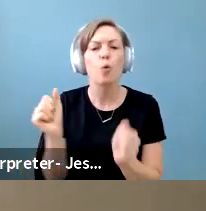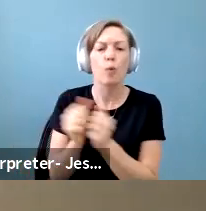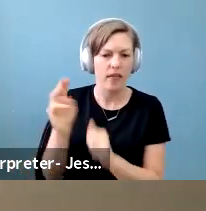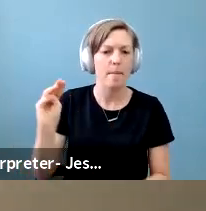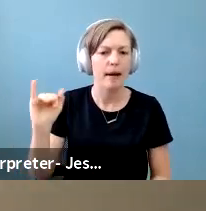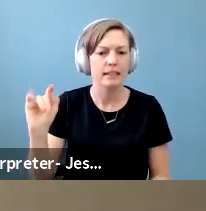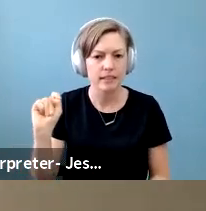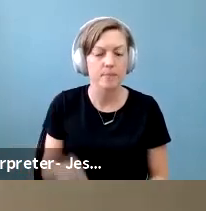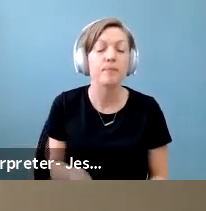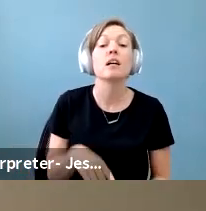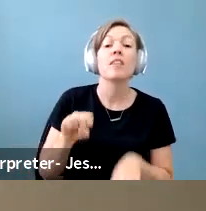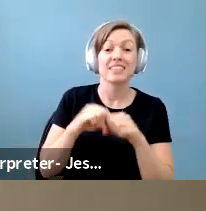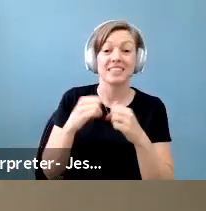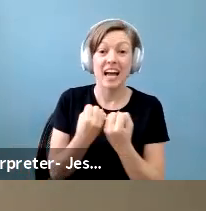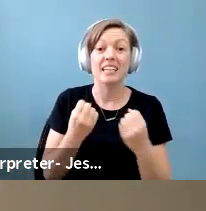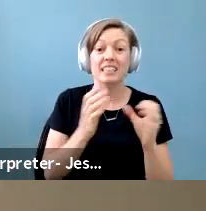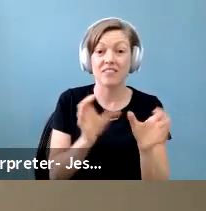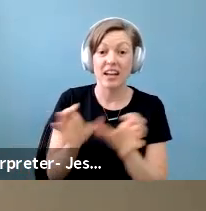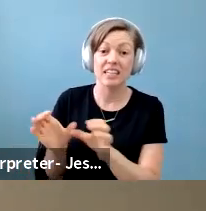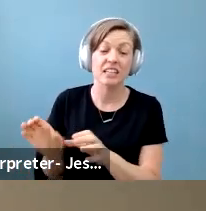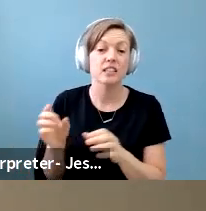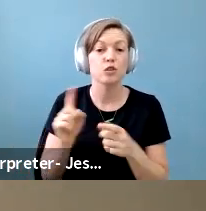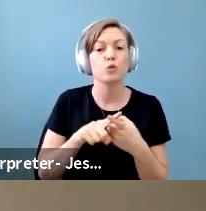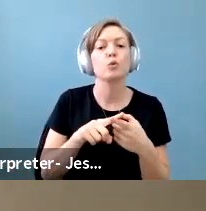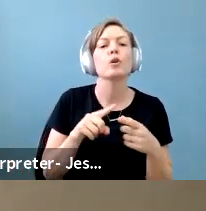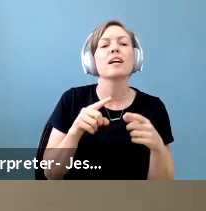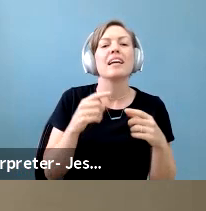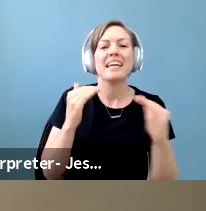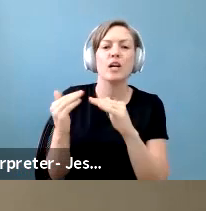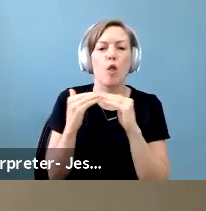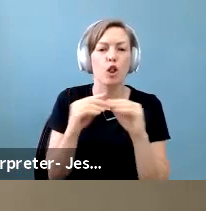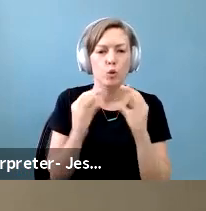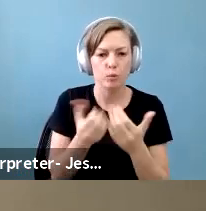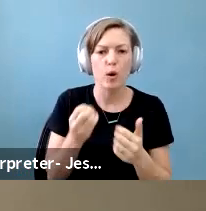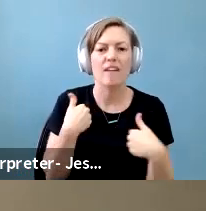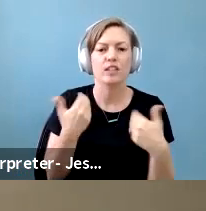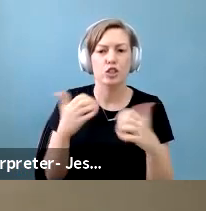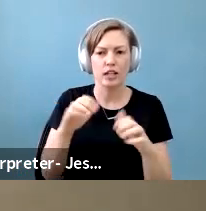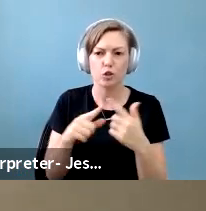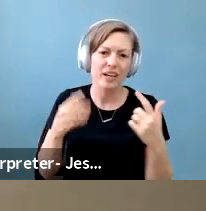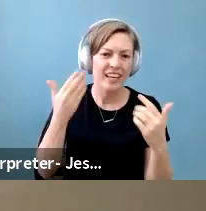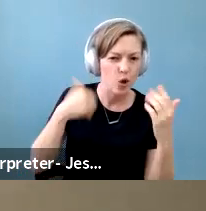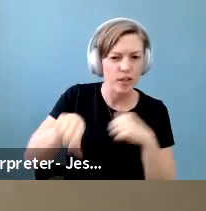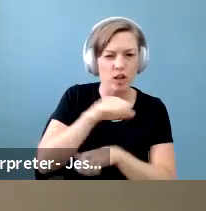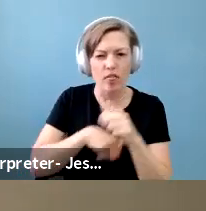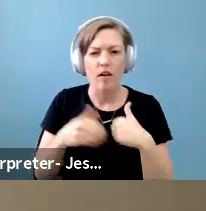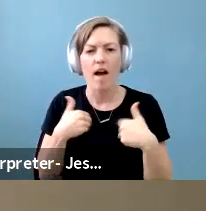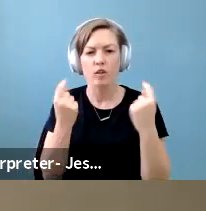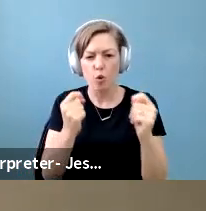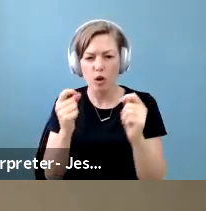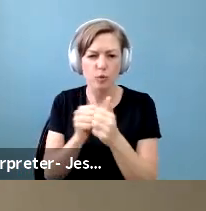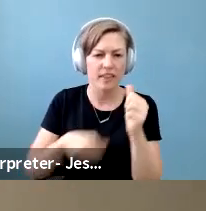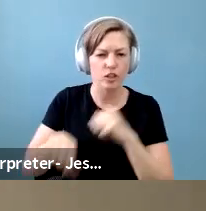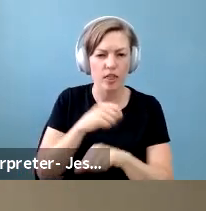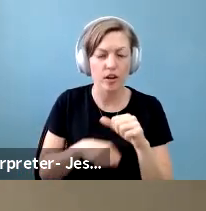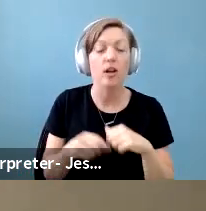MIT. And the societies divided us into equal groups so that we had a chance to really get to know each other and have tutorials with one another.